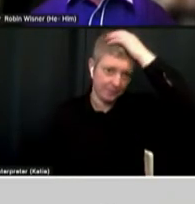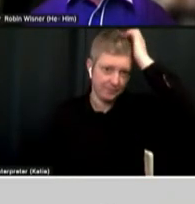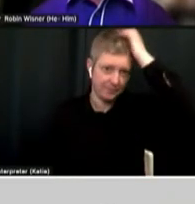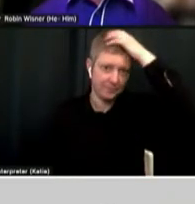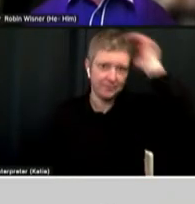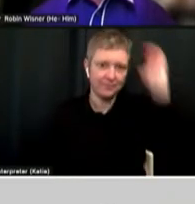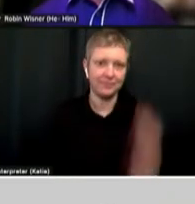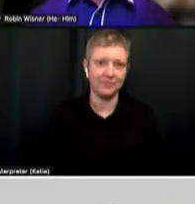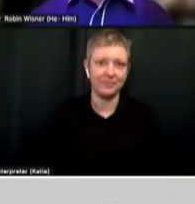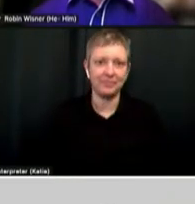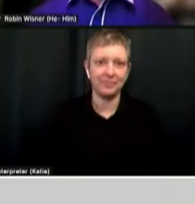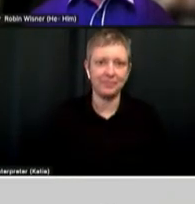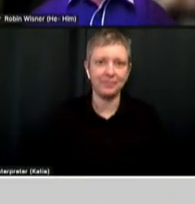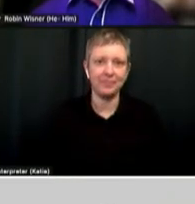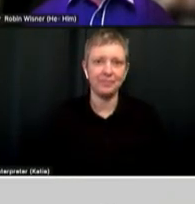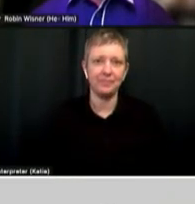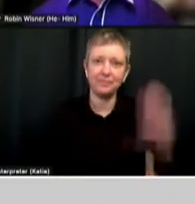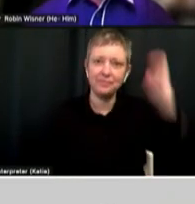A question I had.